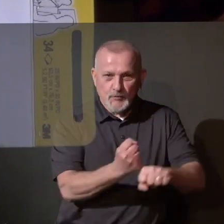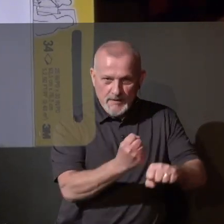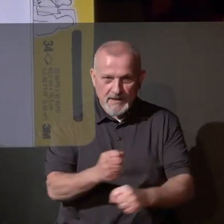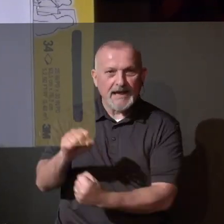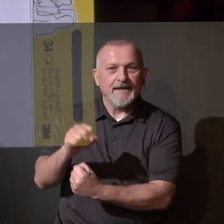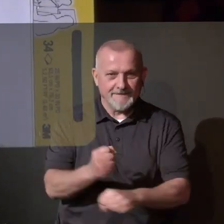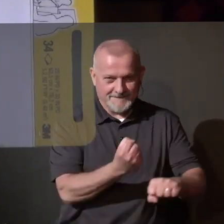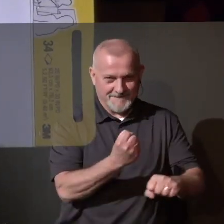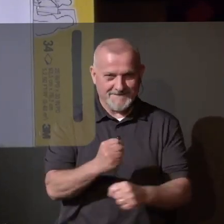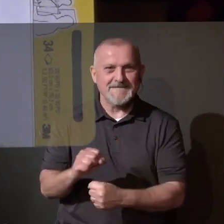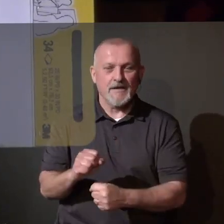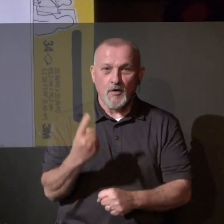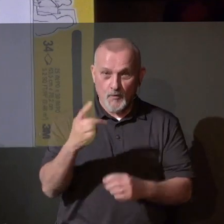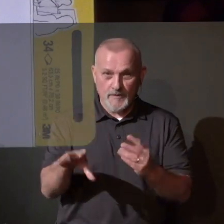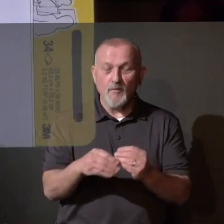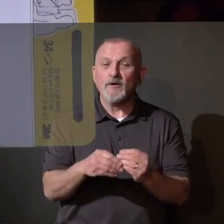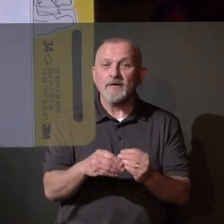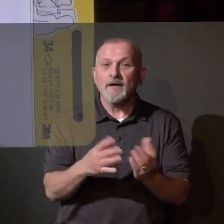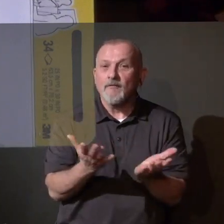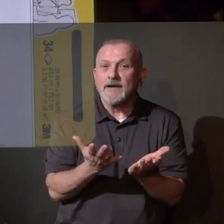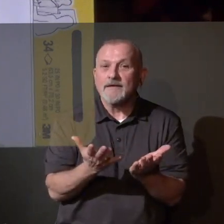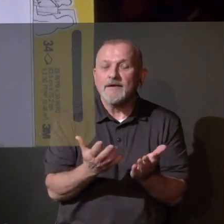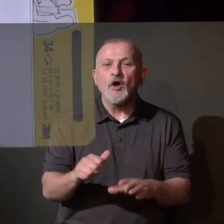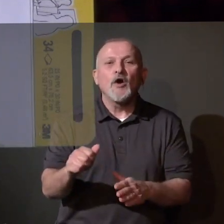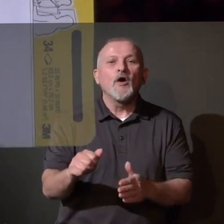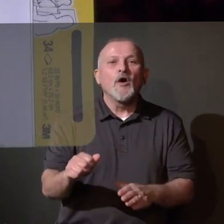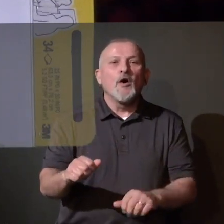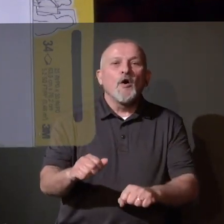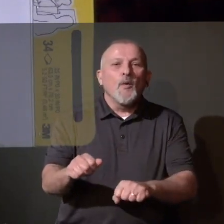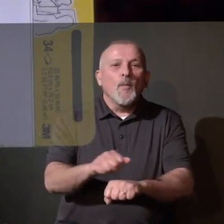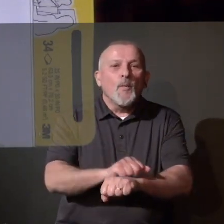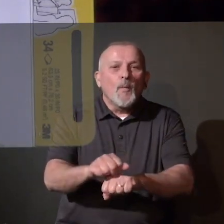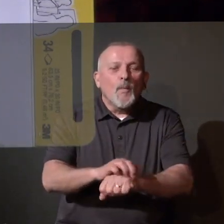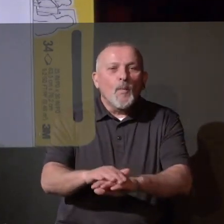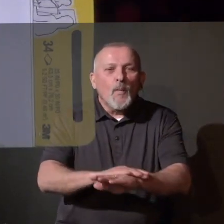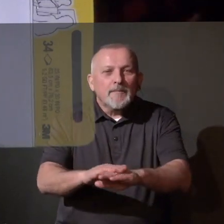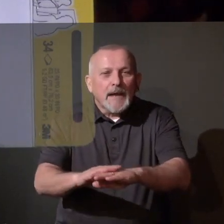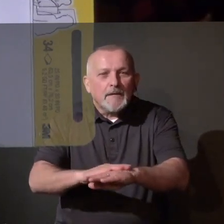Sweeping is the other participle. One more. What's the other one? Wiping.